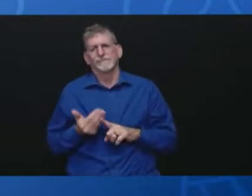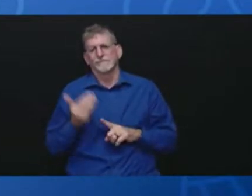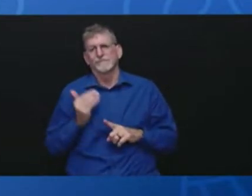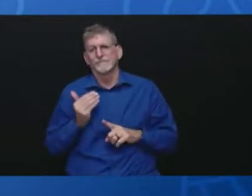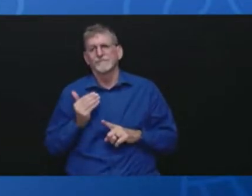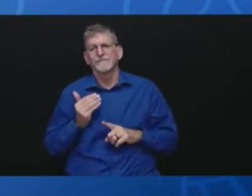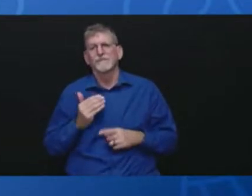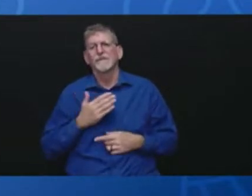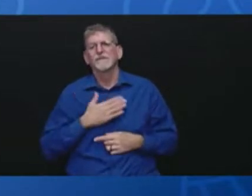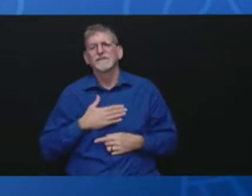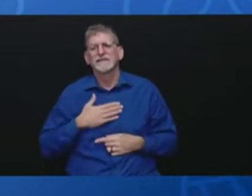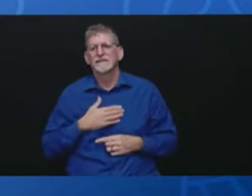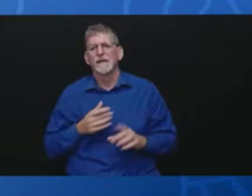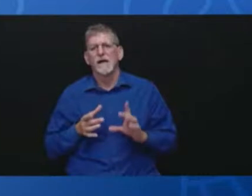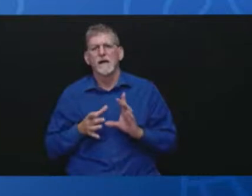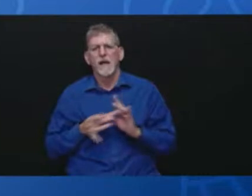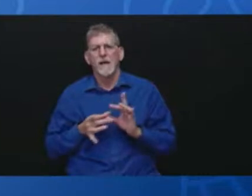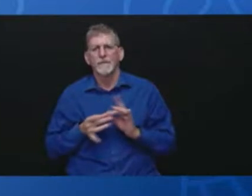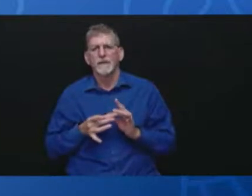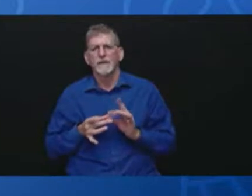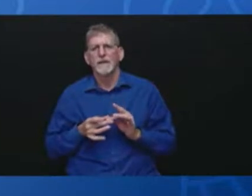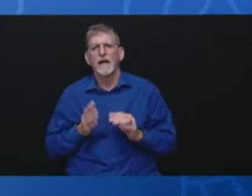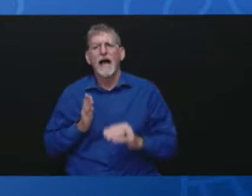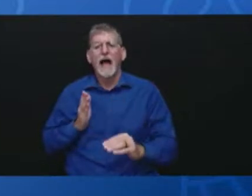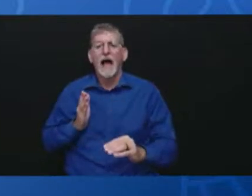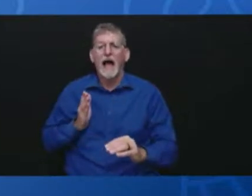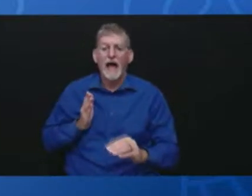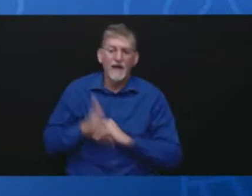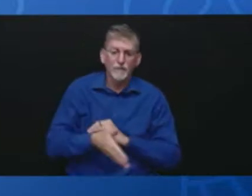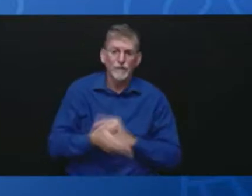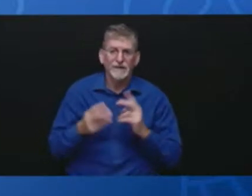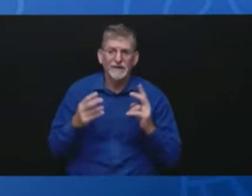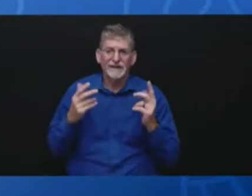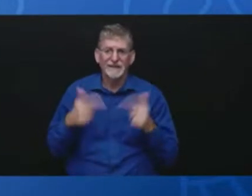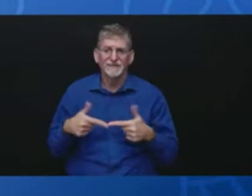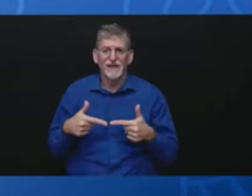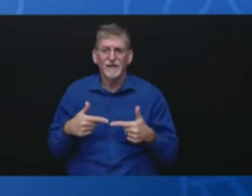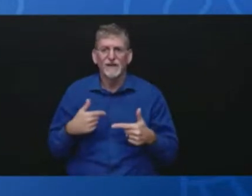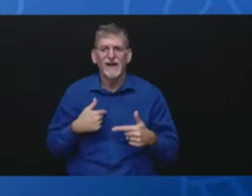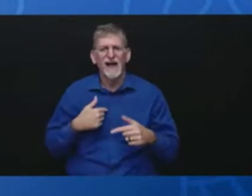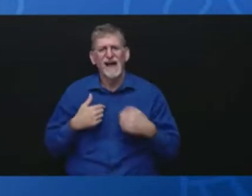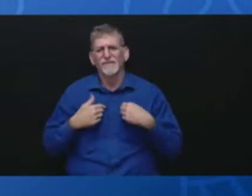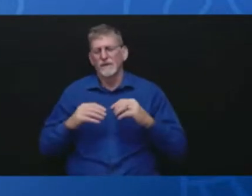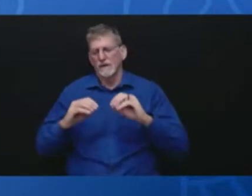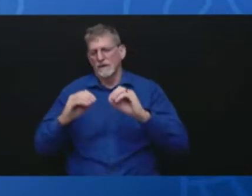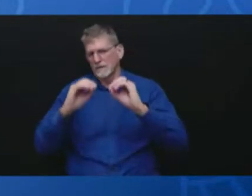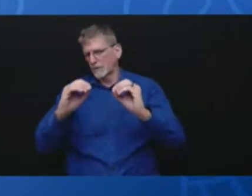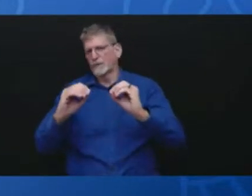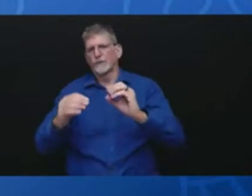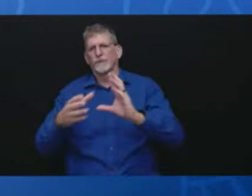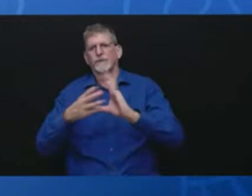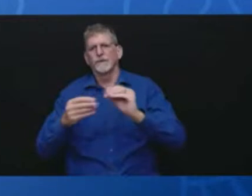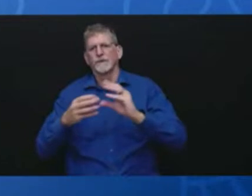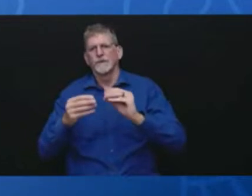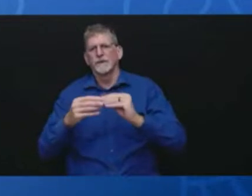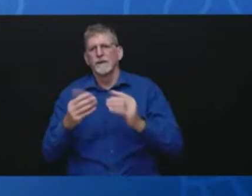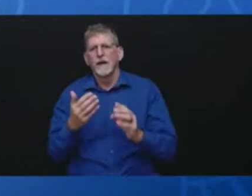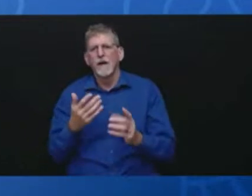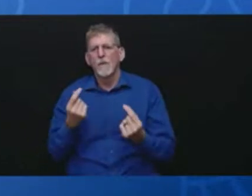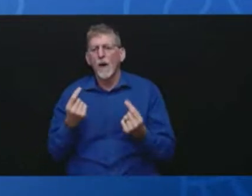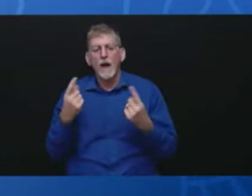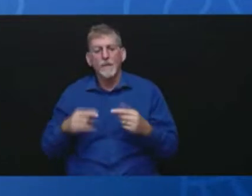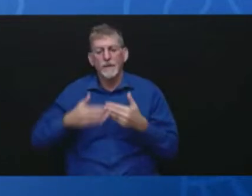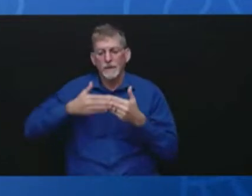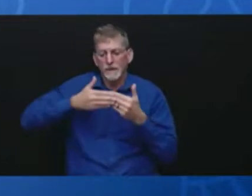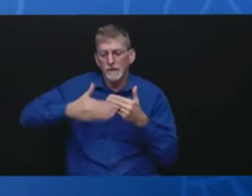issues after a ceasefire. There is one thing we're working on, that's a ceasefire. I have nothing to say about what comes after a ceasefire, which has to